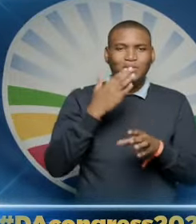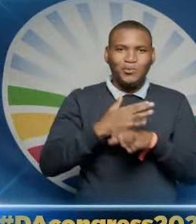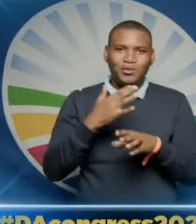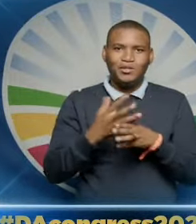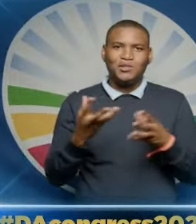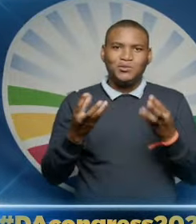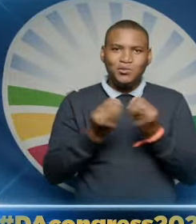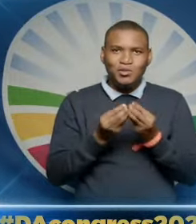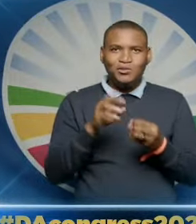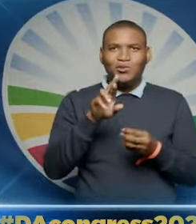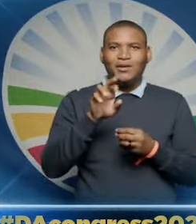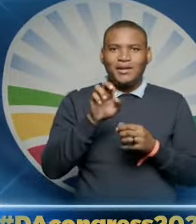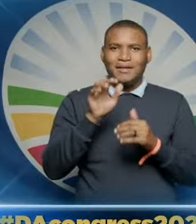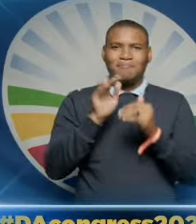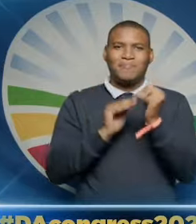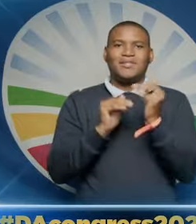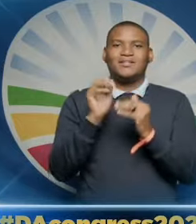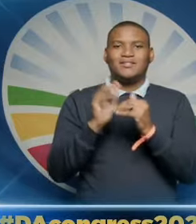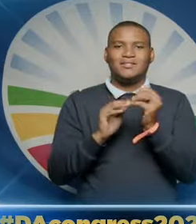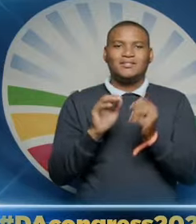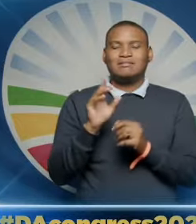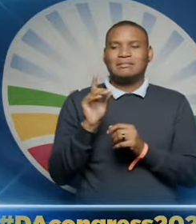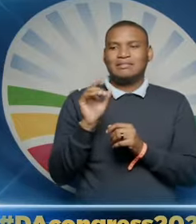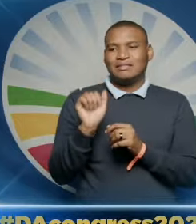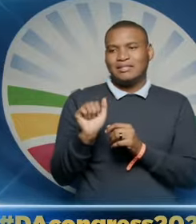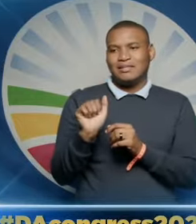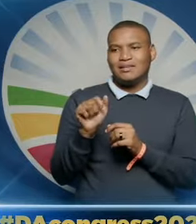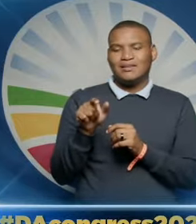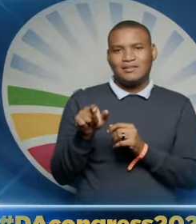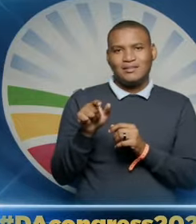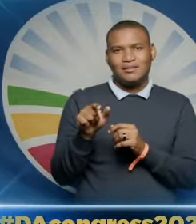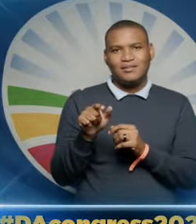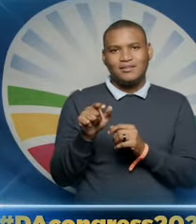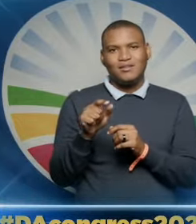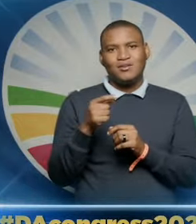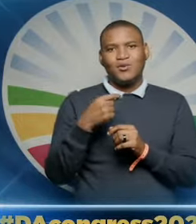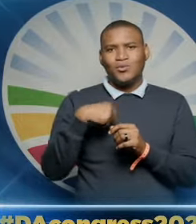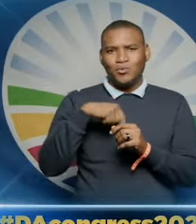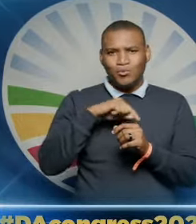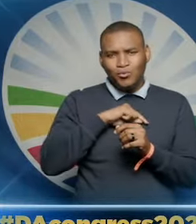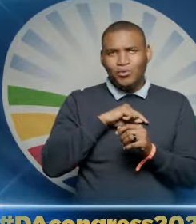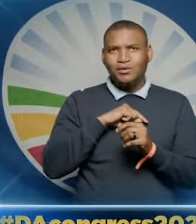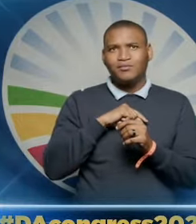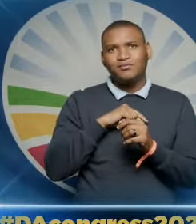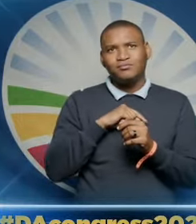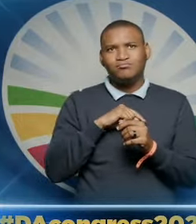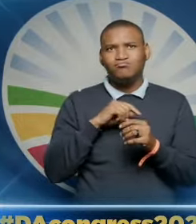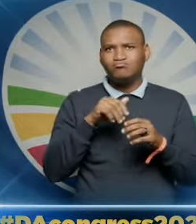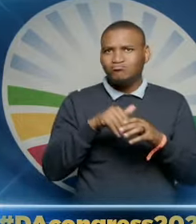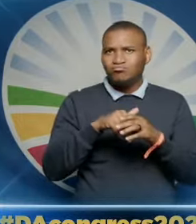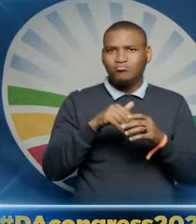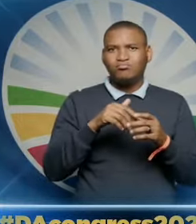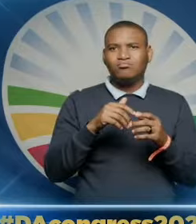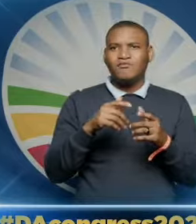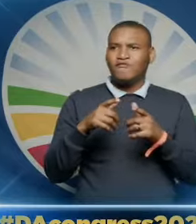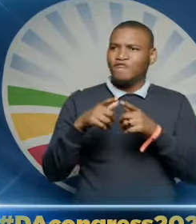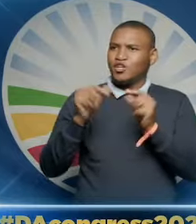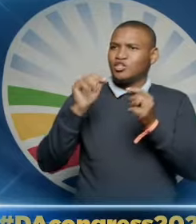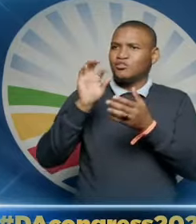to rebuild the DA. We've defied our critics, and we've come out of election